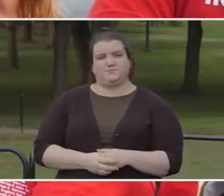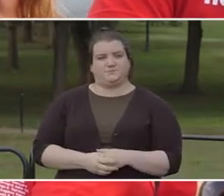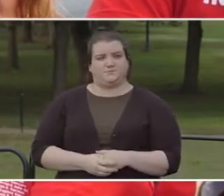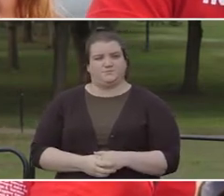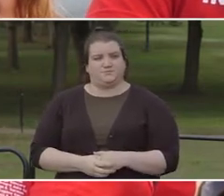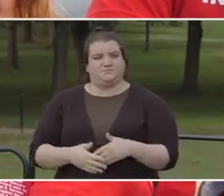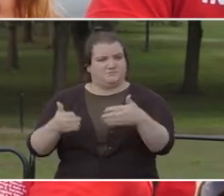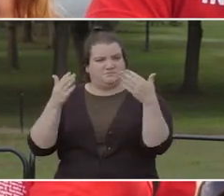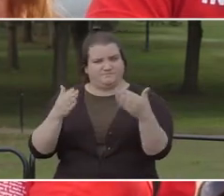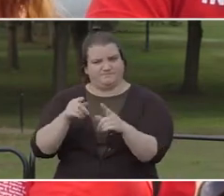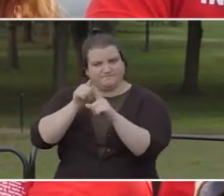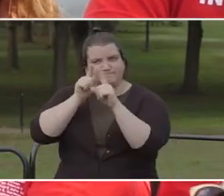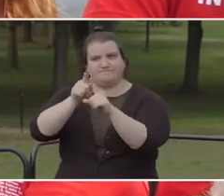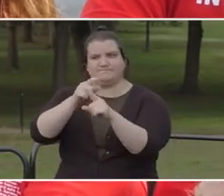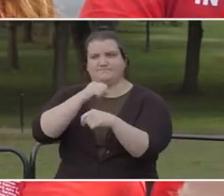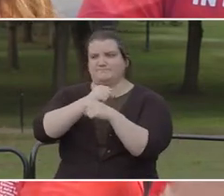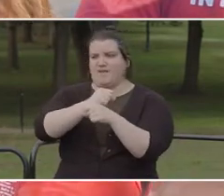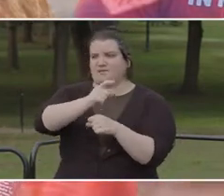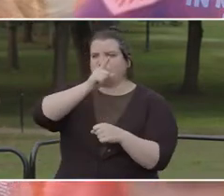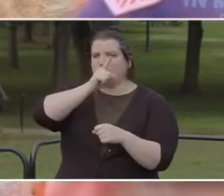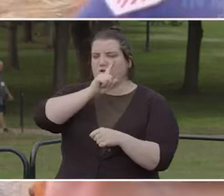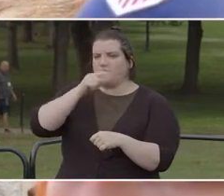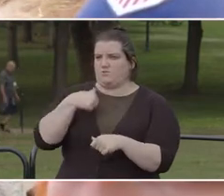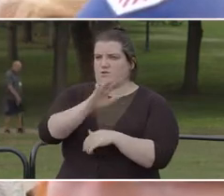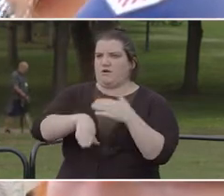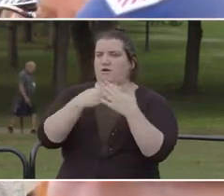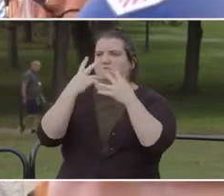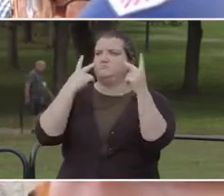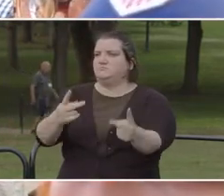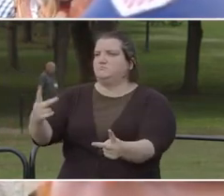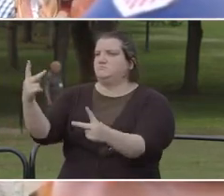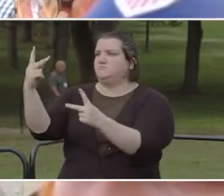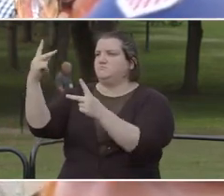Let's make sure that we all remember,